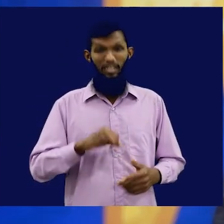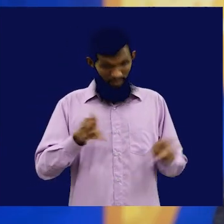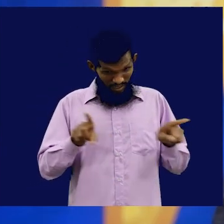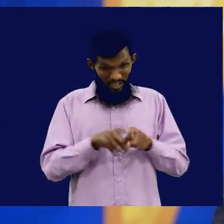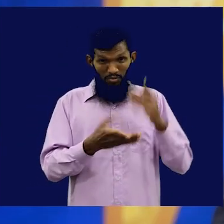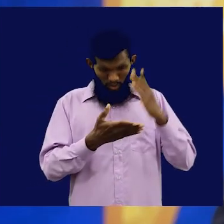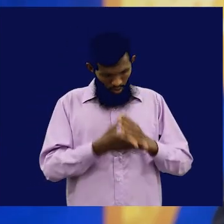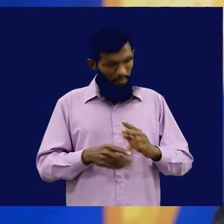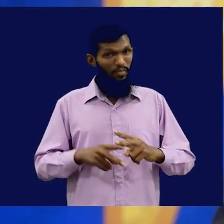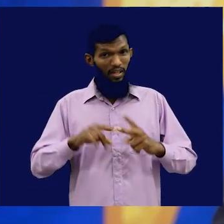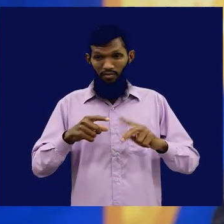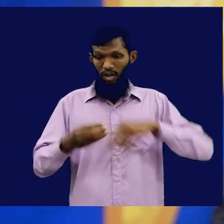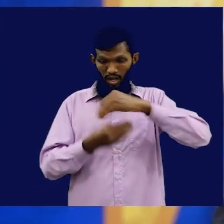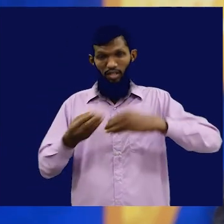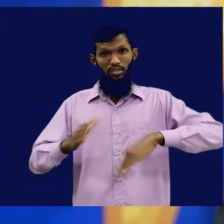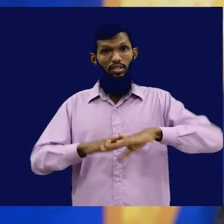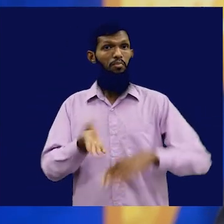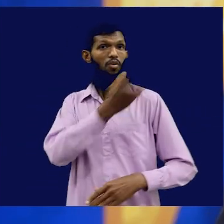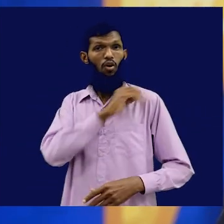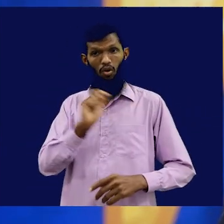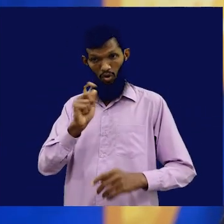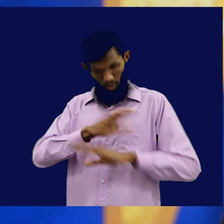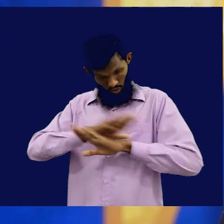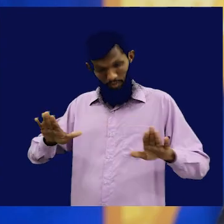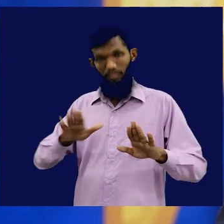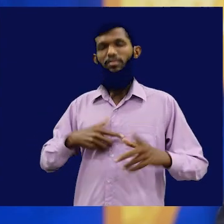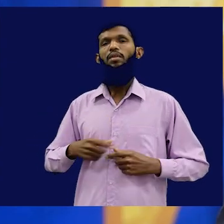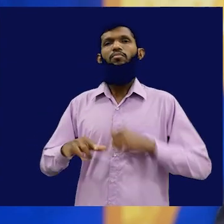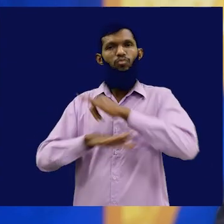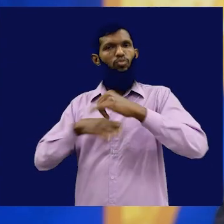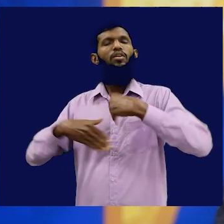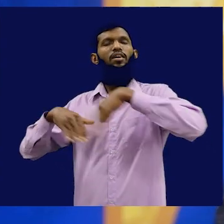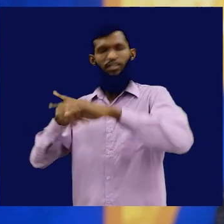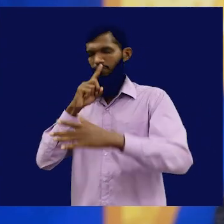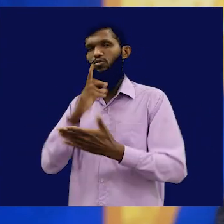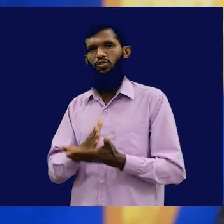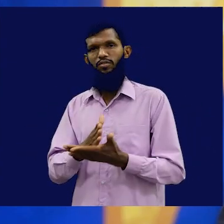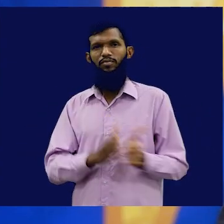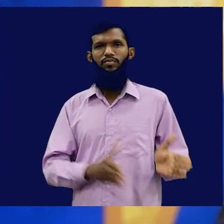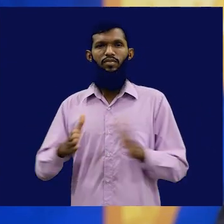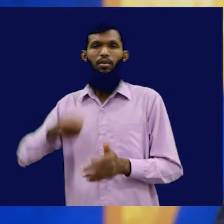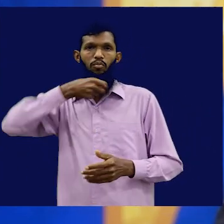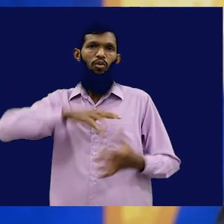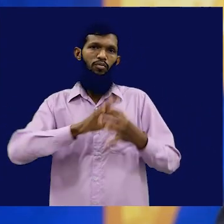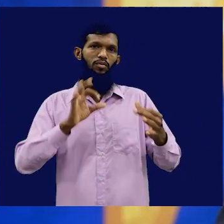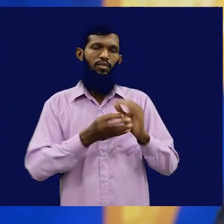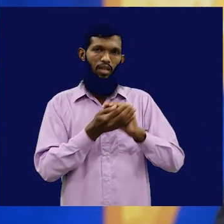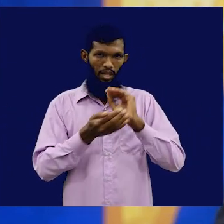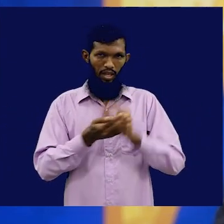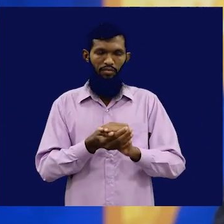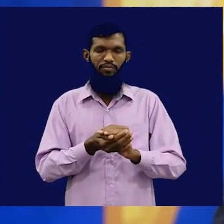The reward for such a person is nothing but paradise. Abu Huraira radiallahu anhu, he